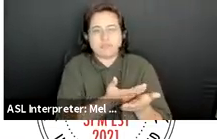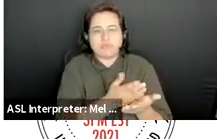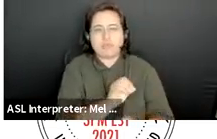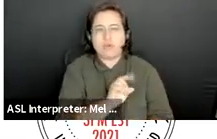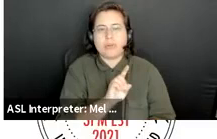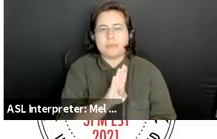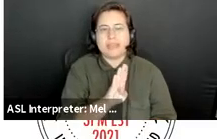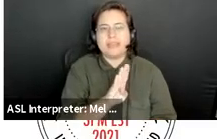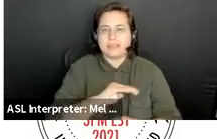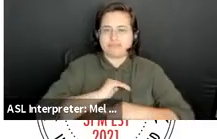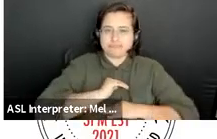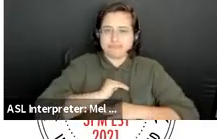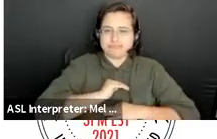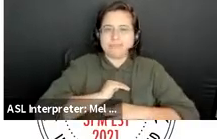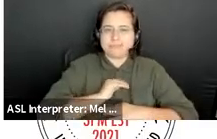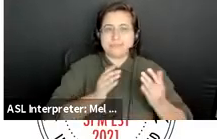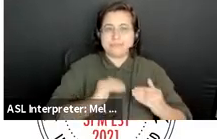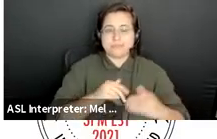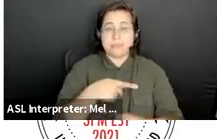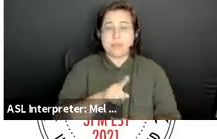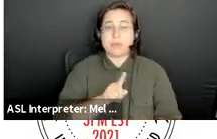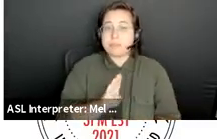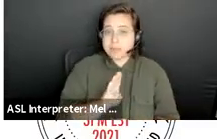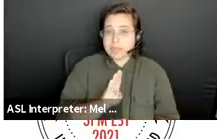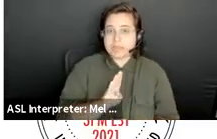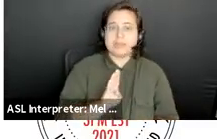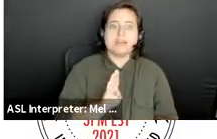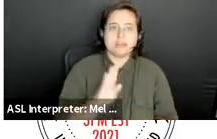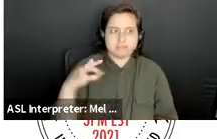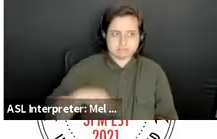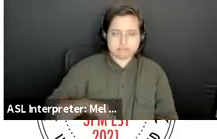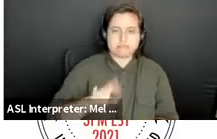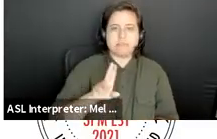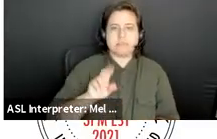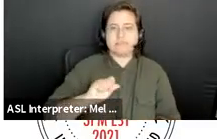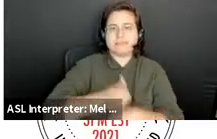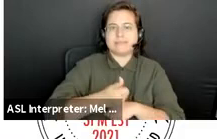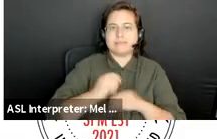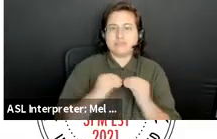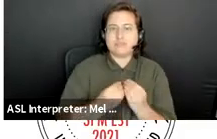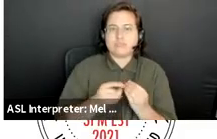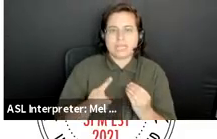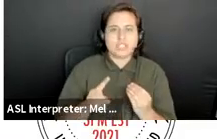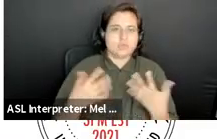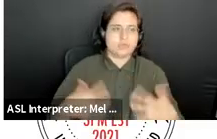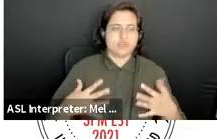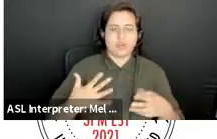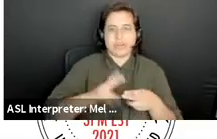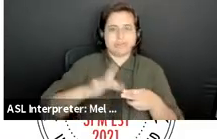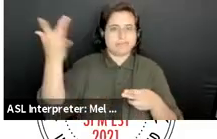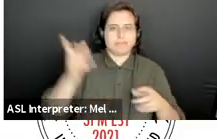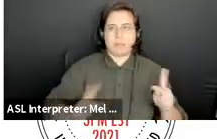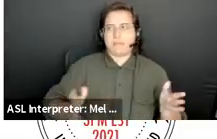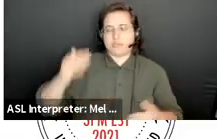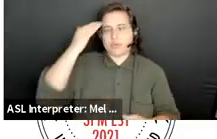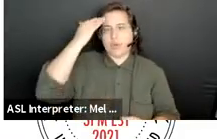such a case, the P1B is useful for a US-based organization that has a prominent reputation of its own that it can